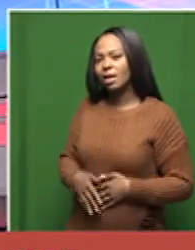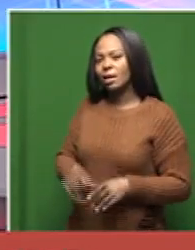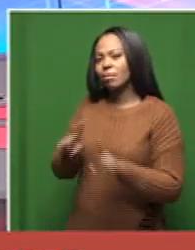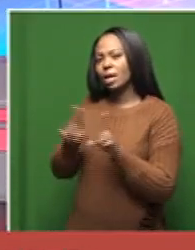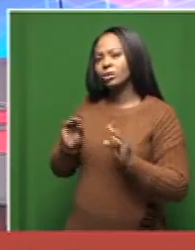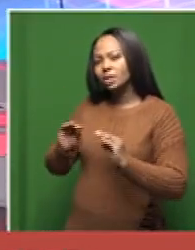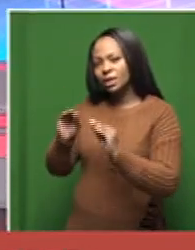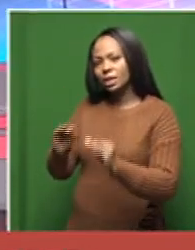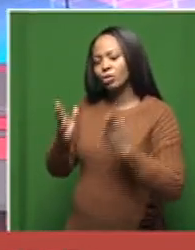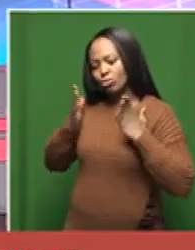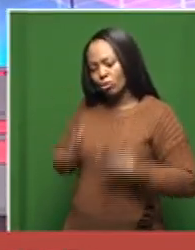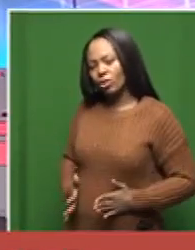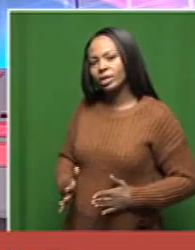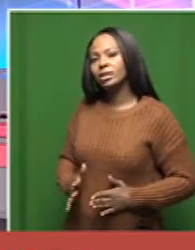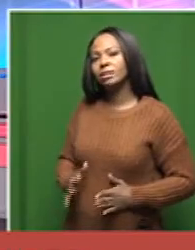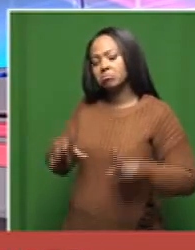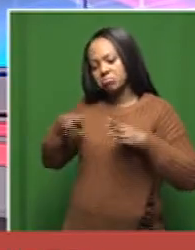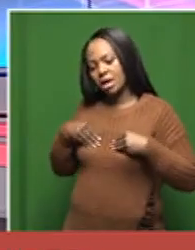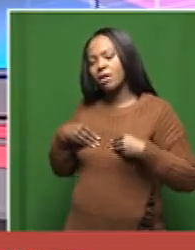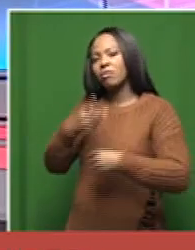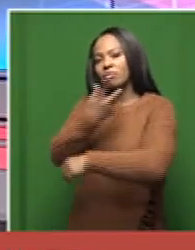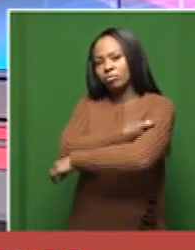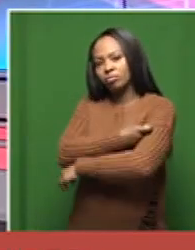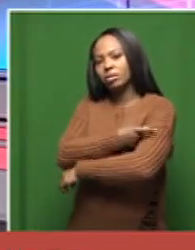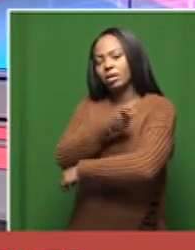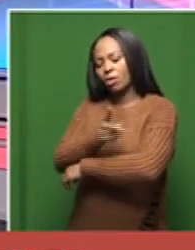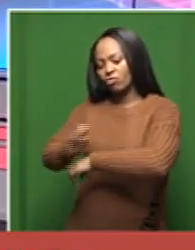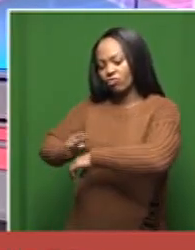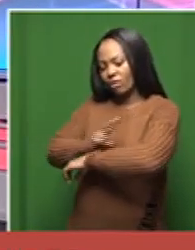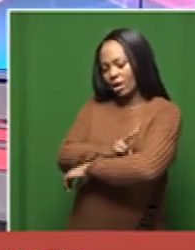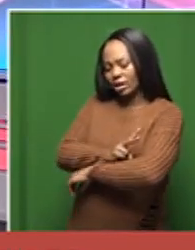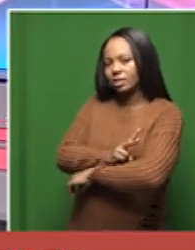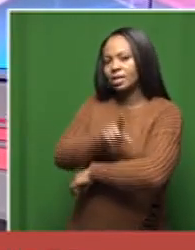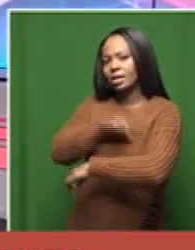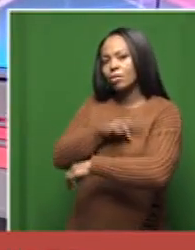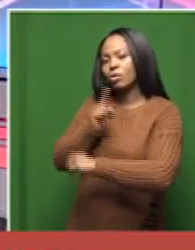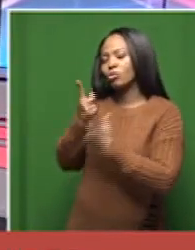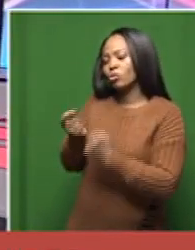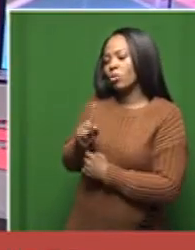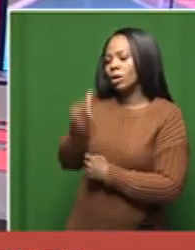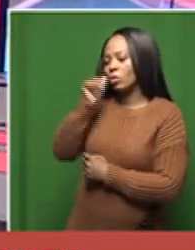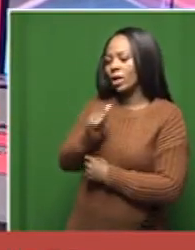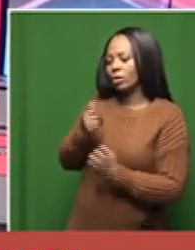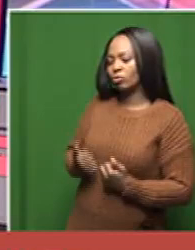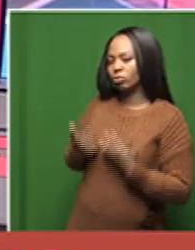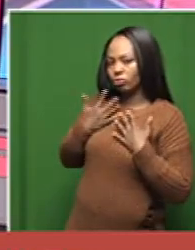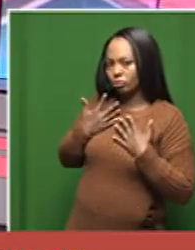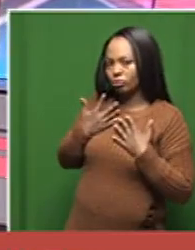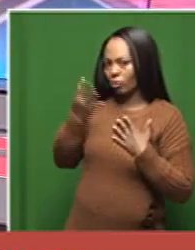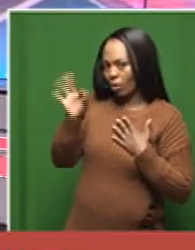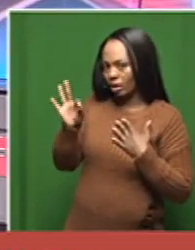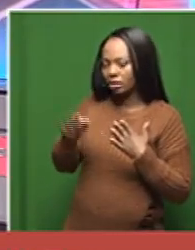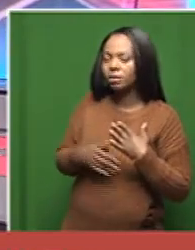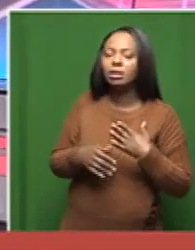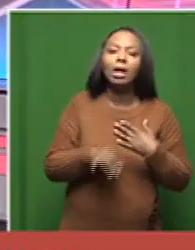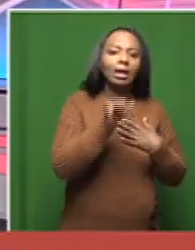how to recognize the virus and what to do when it arrives. Is that correct? Absolutely correct, yeah.